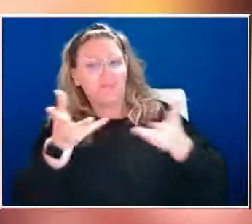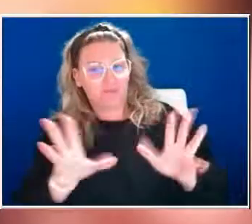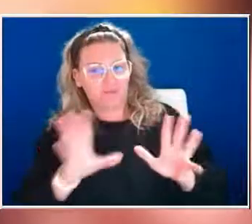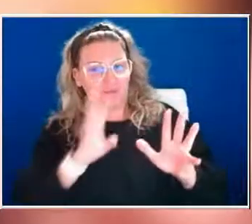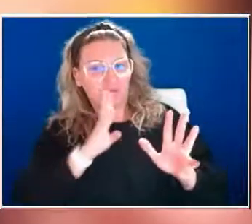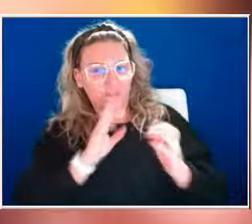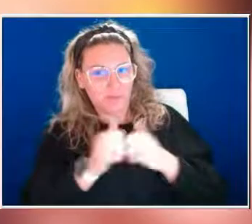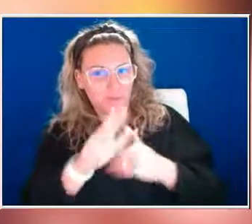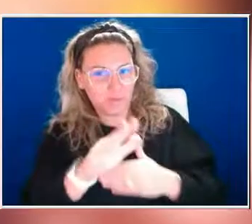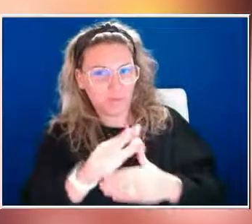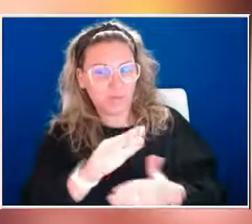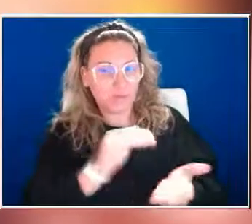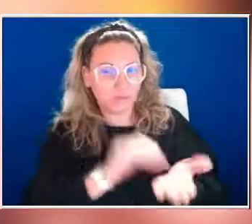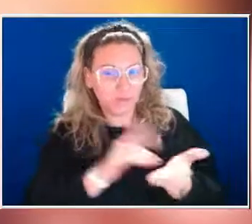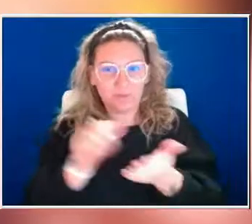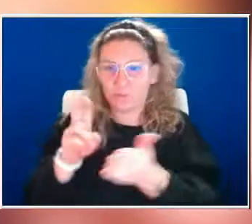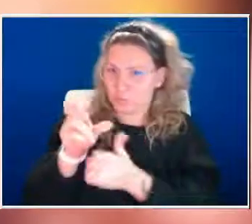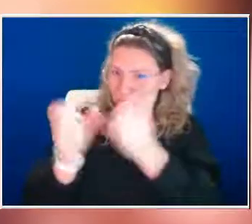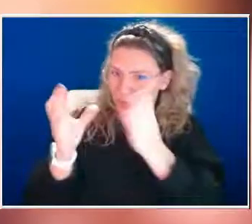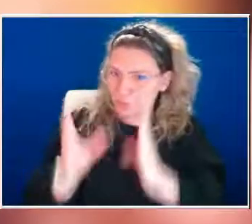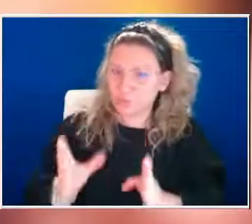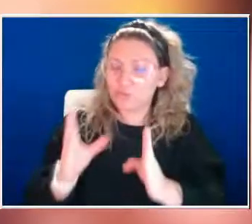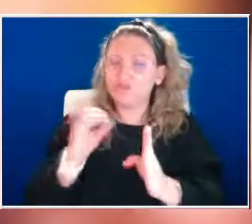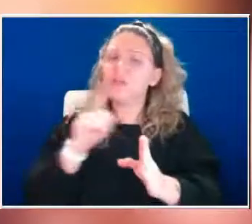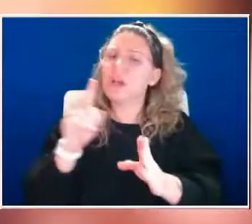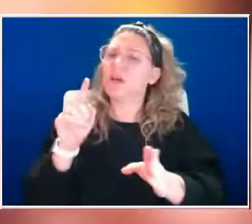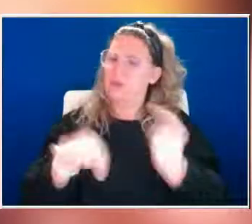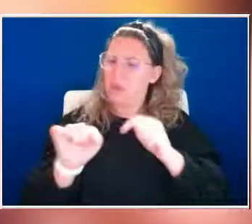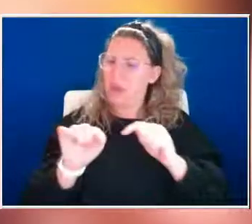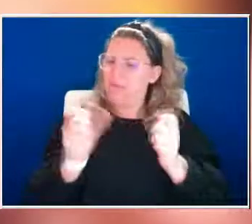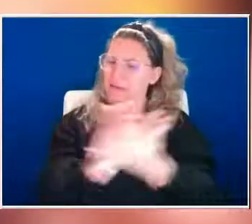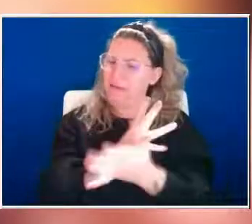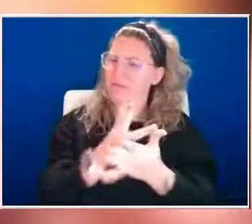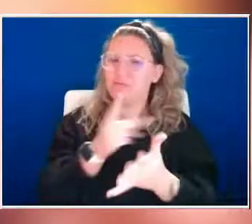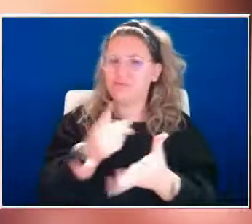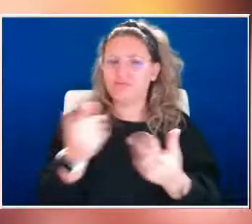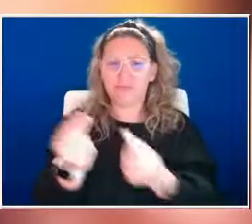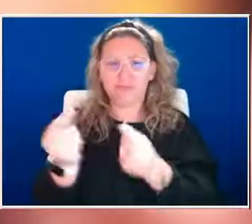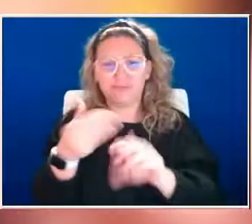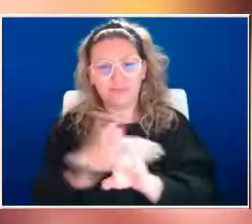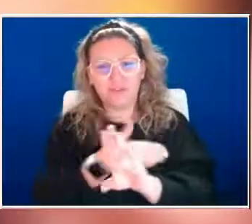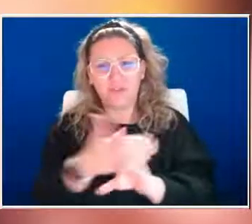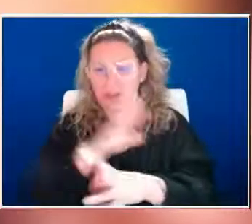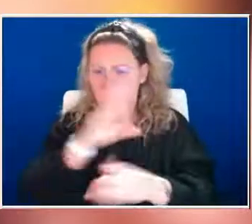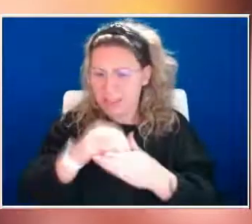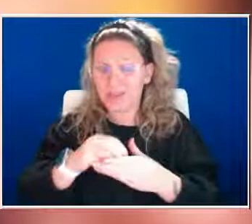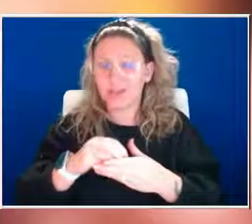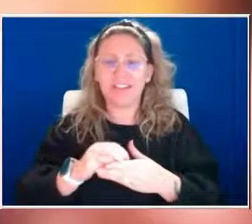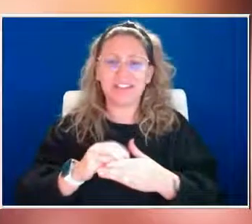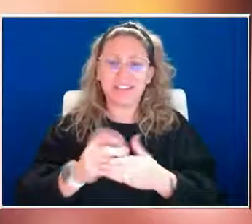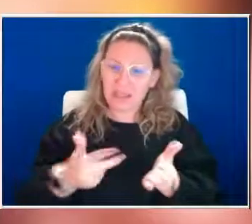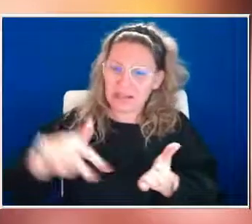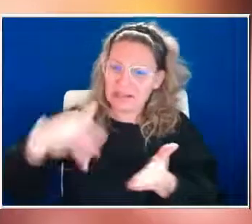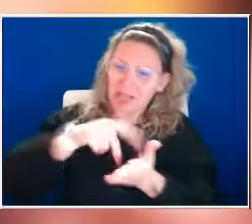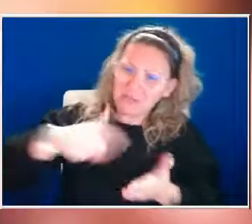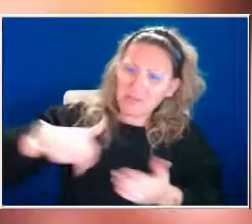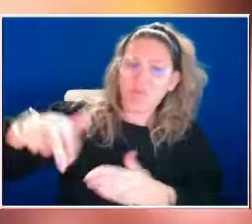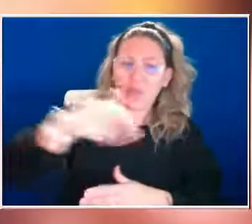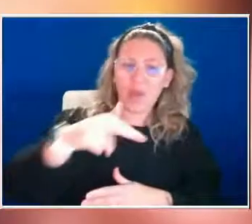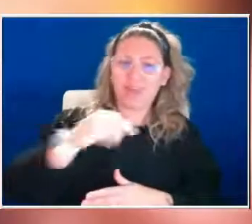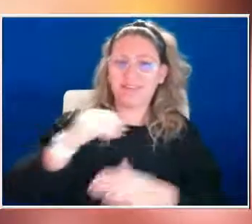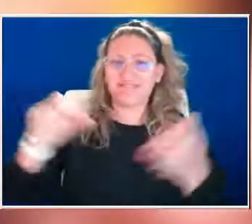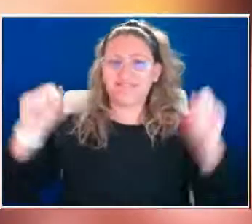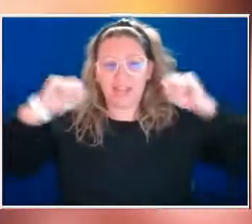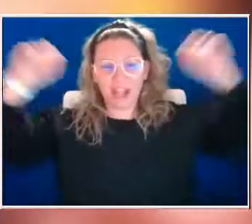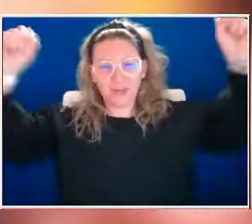surgeon, yes, we would like you to go back to doing all the things that you did beforehand, which includes, getting up, moving around, and also